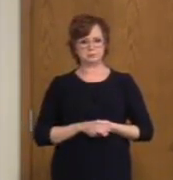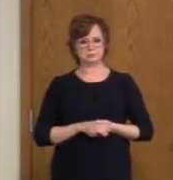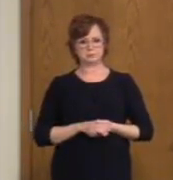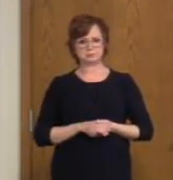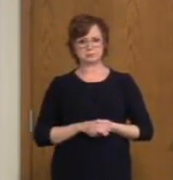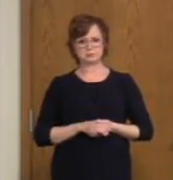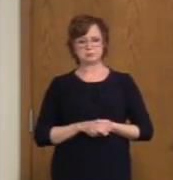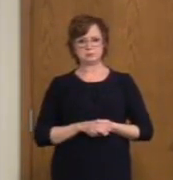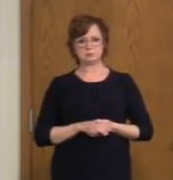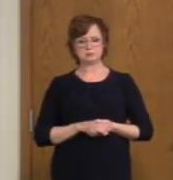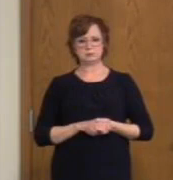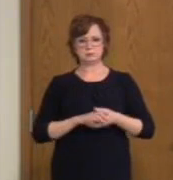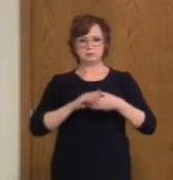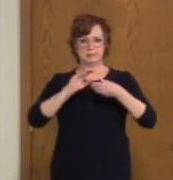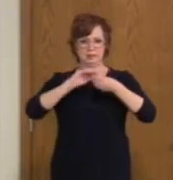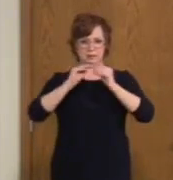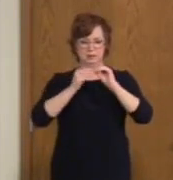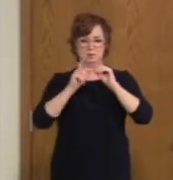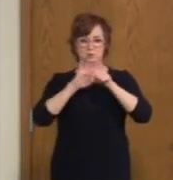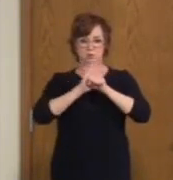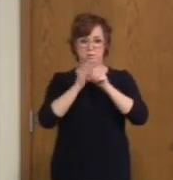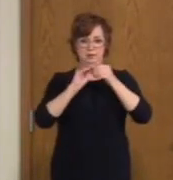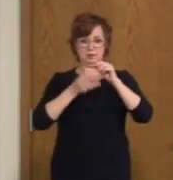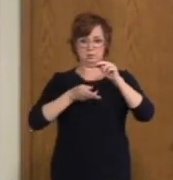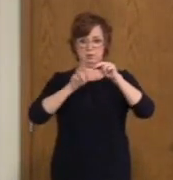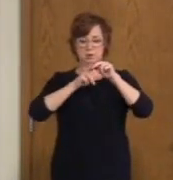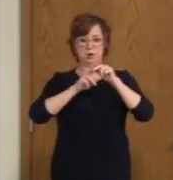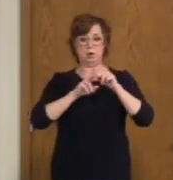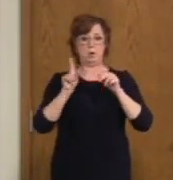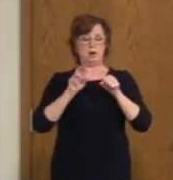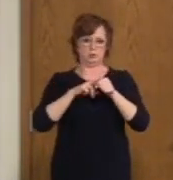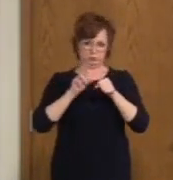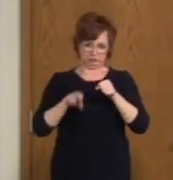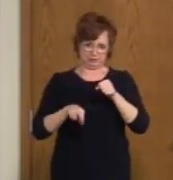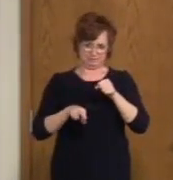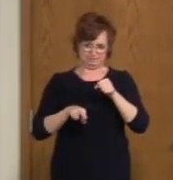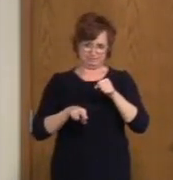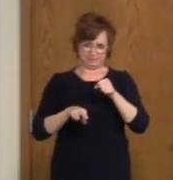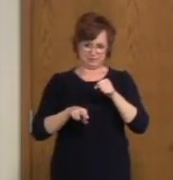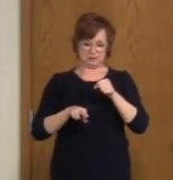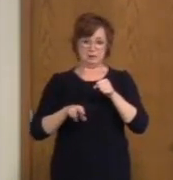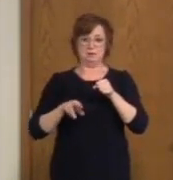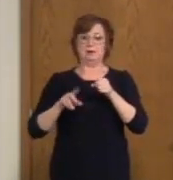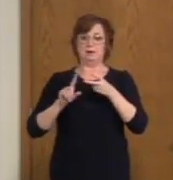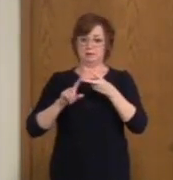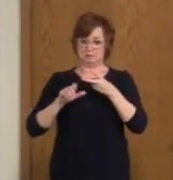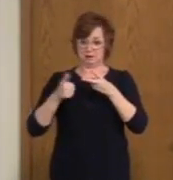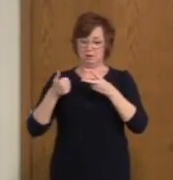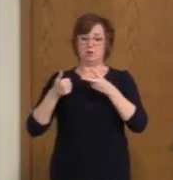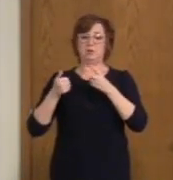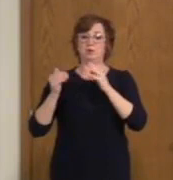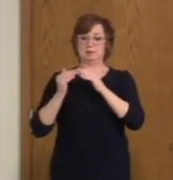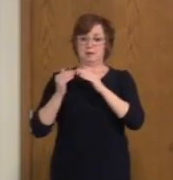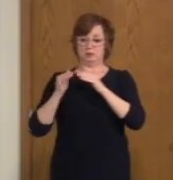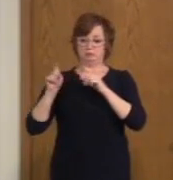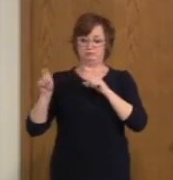the case numbers in Regina and increasingly in other jurisdictions